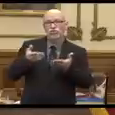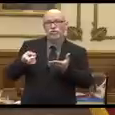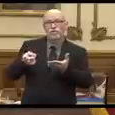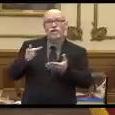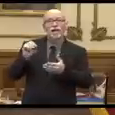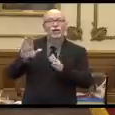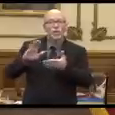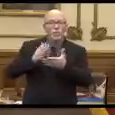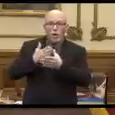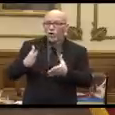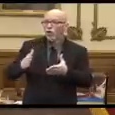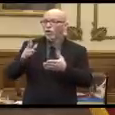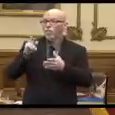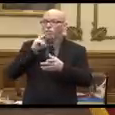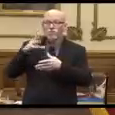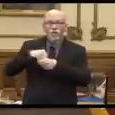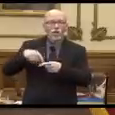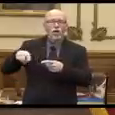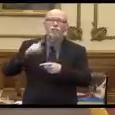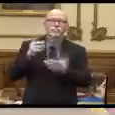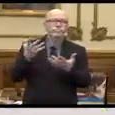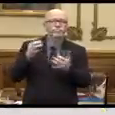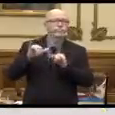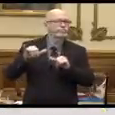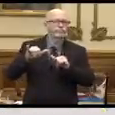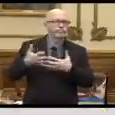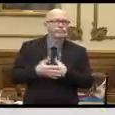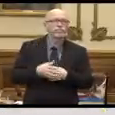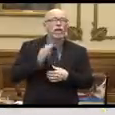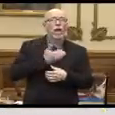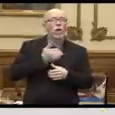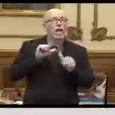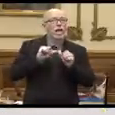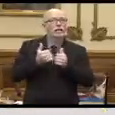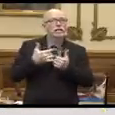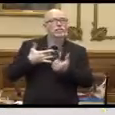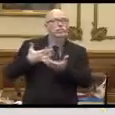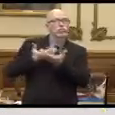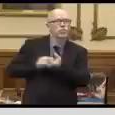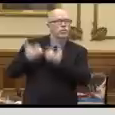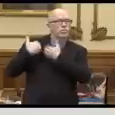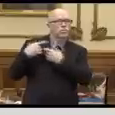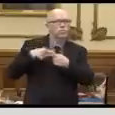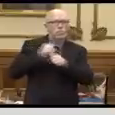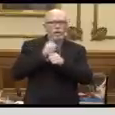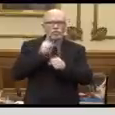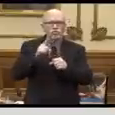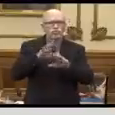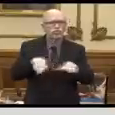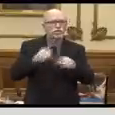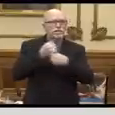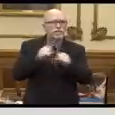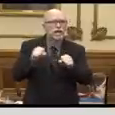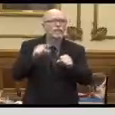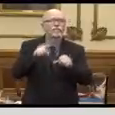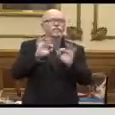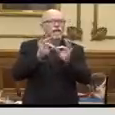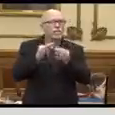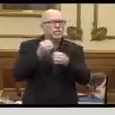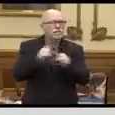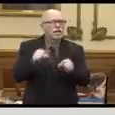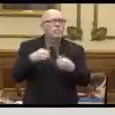stakeholders and partners are no exception. Our agency is entrusted with strengthening families, ensuring child safety, and providing child